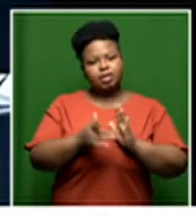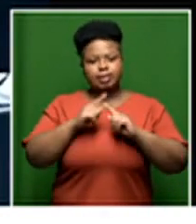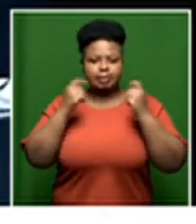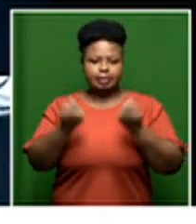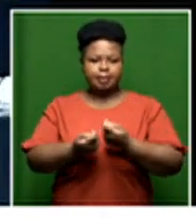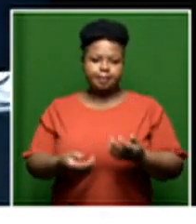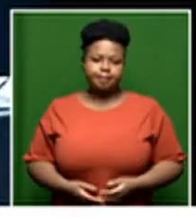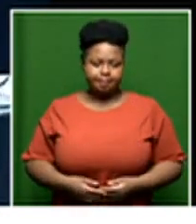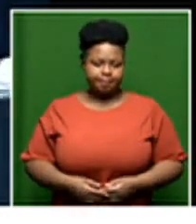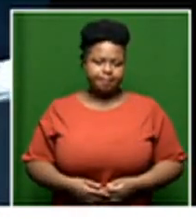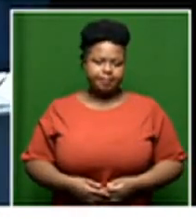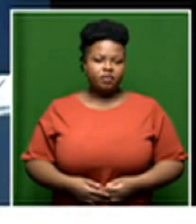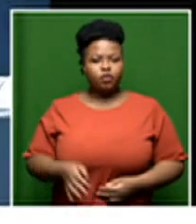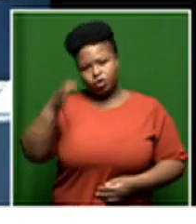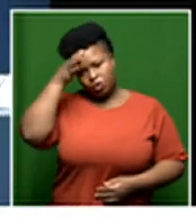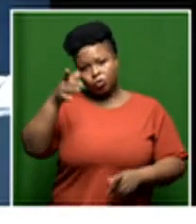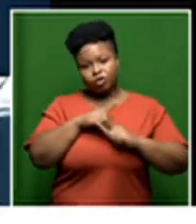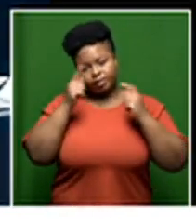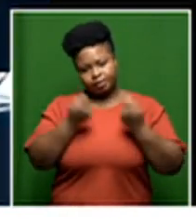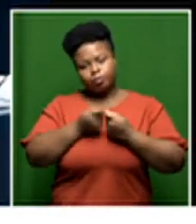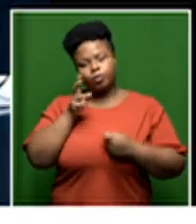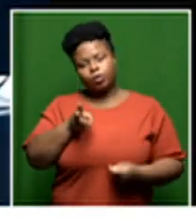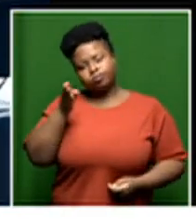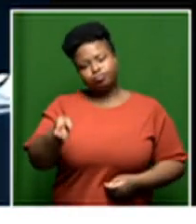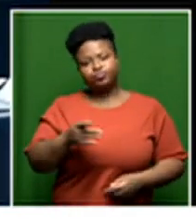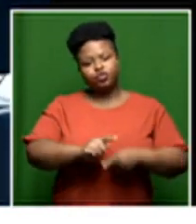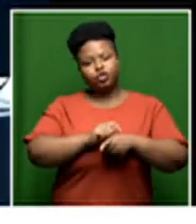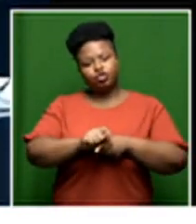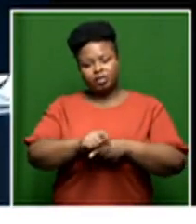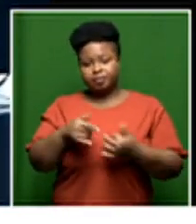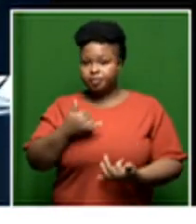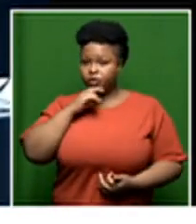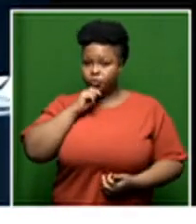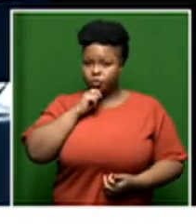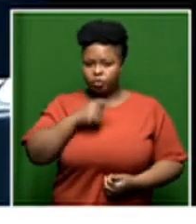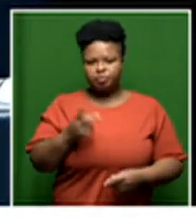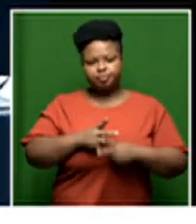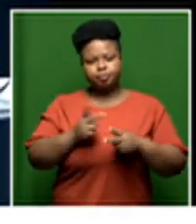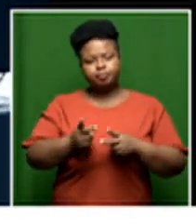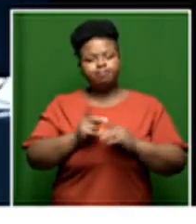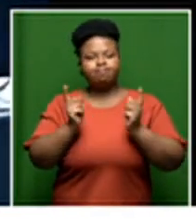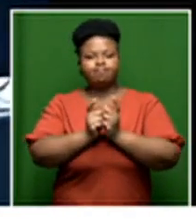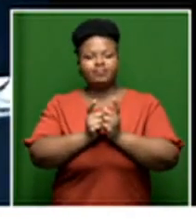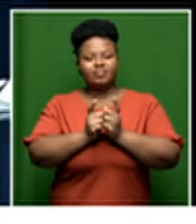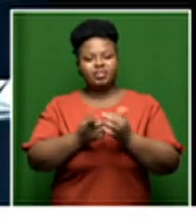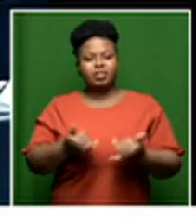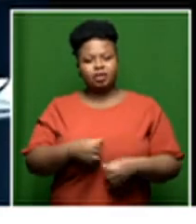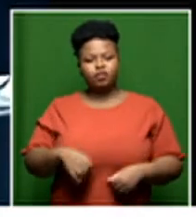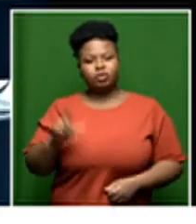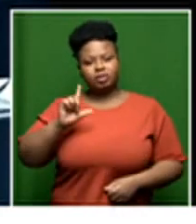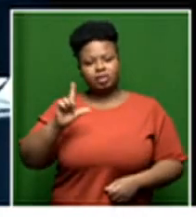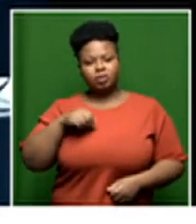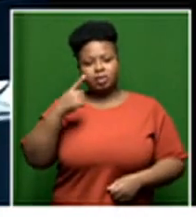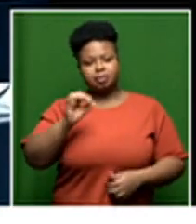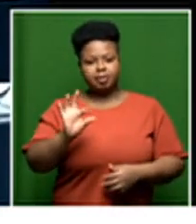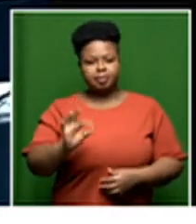or form part of the coaching team that will take the training session this morning as we prepare for our league match against Mamelodi